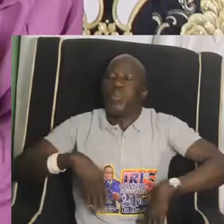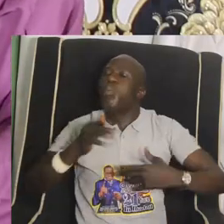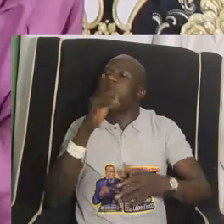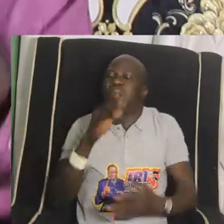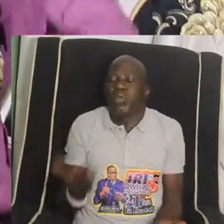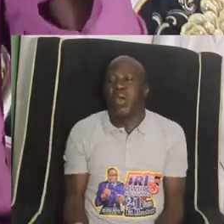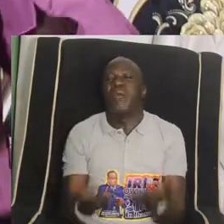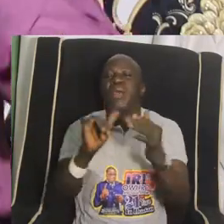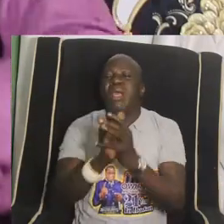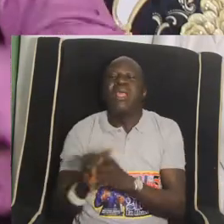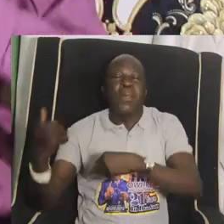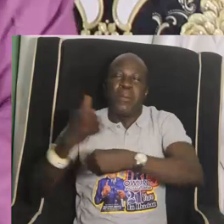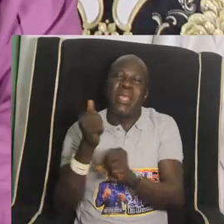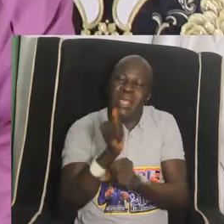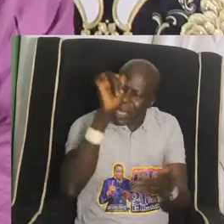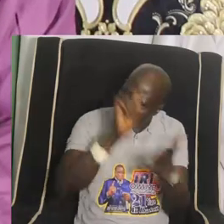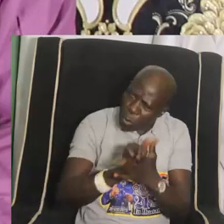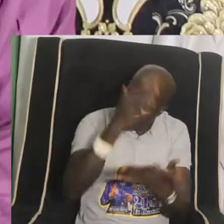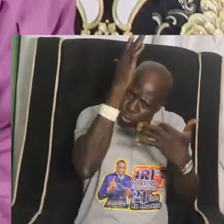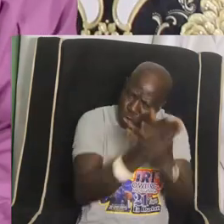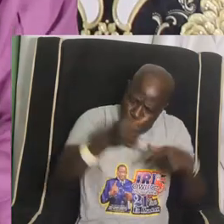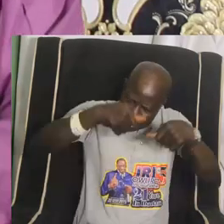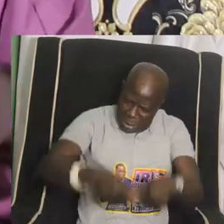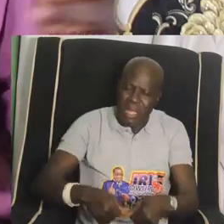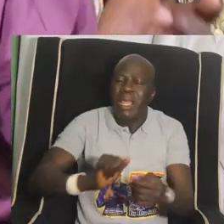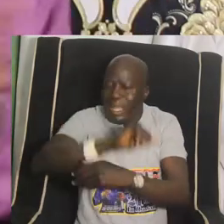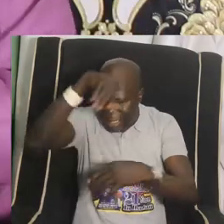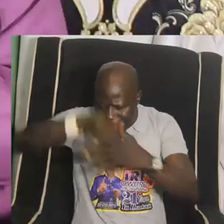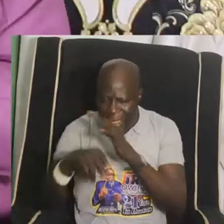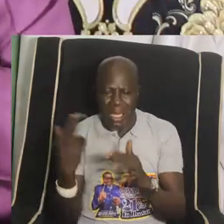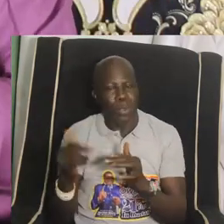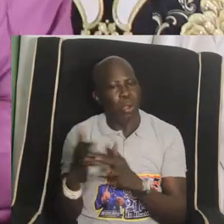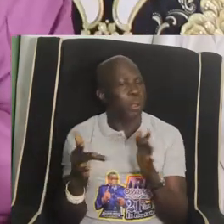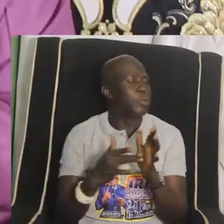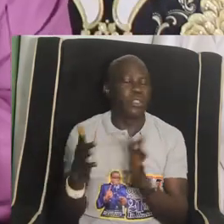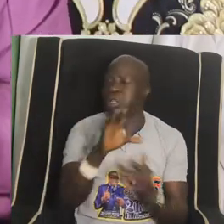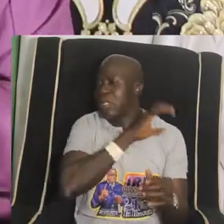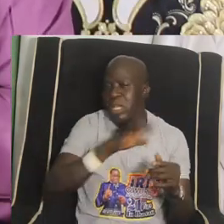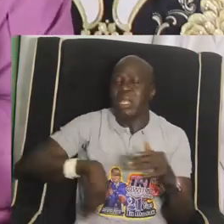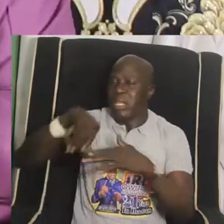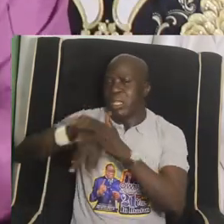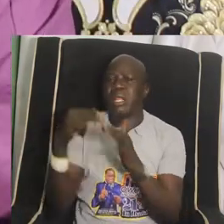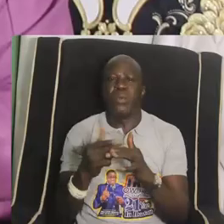mother also. And he make his life stagnant. In the name of Jesus,